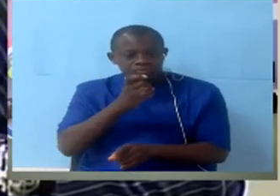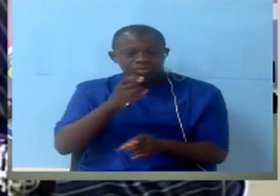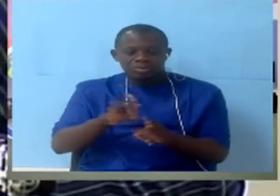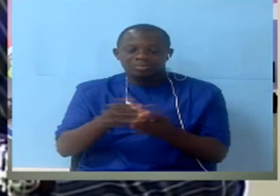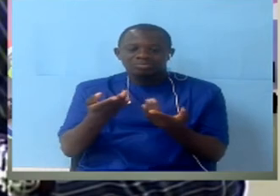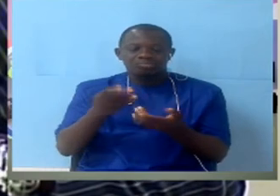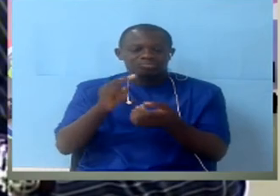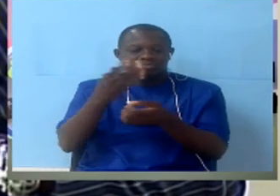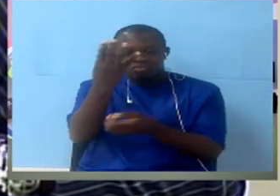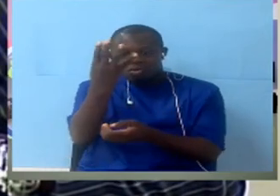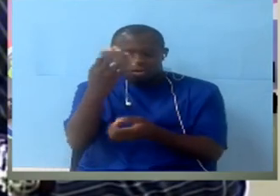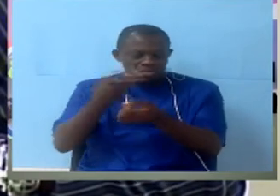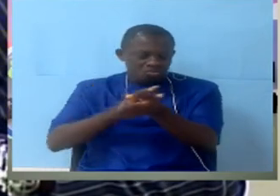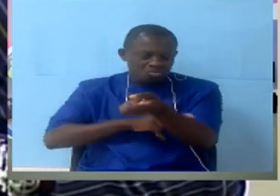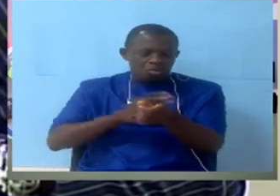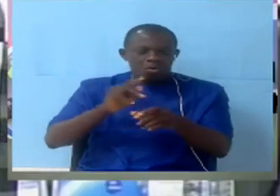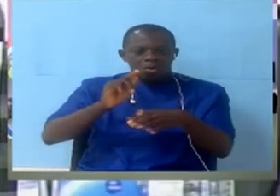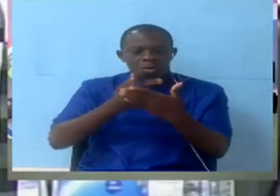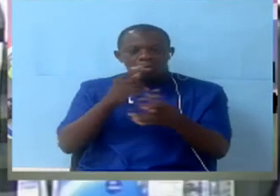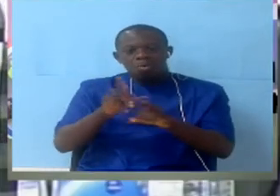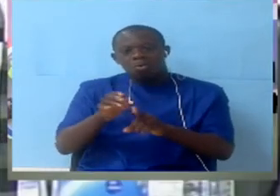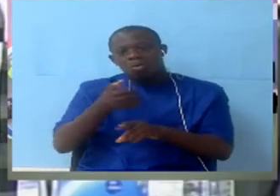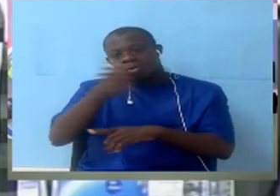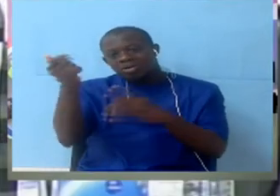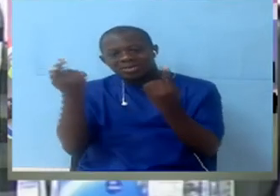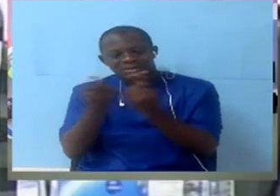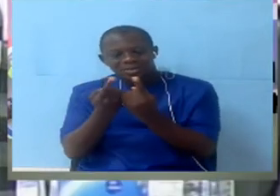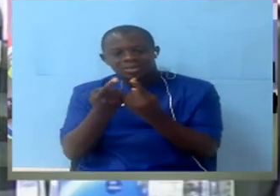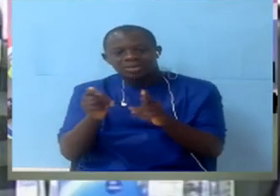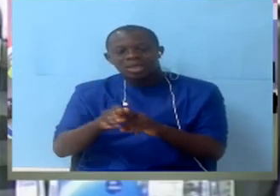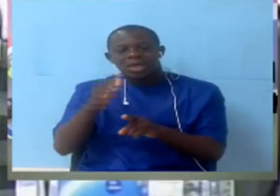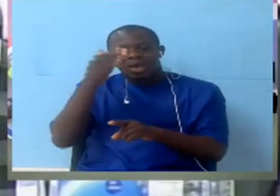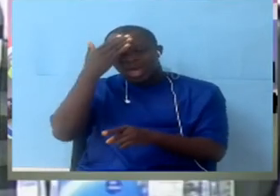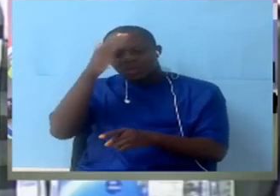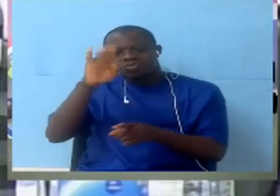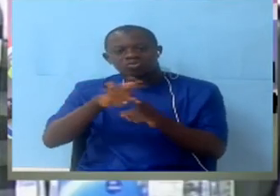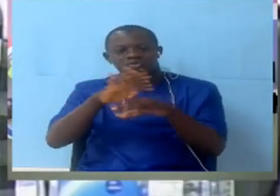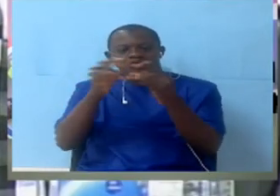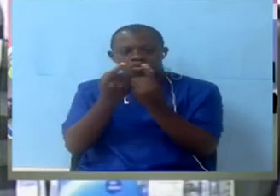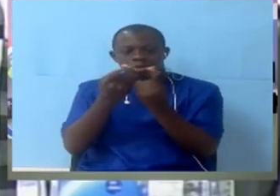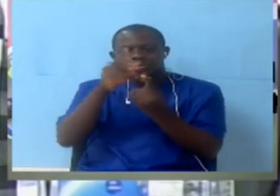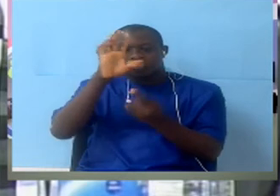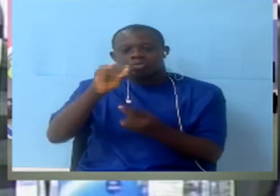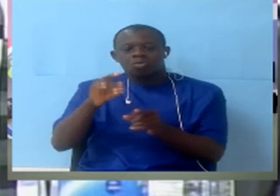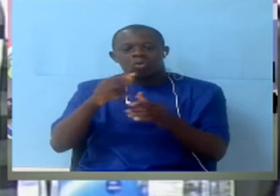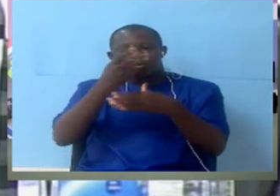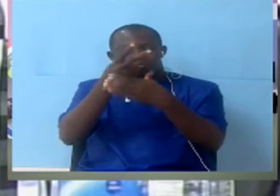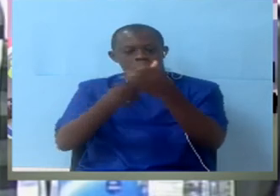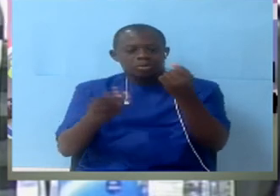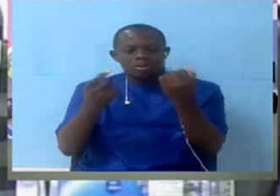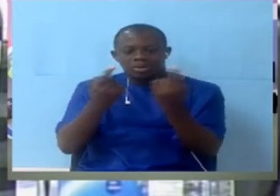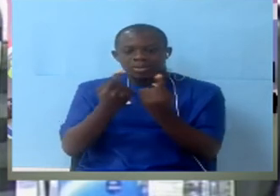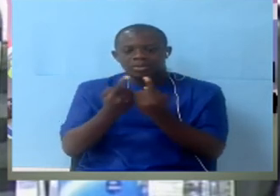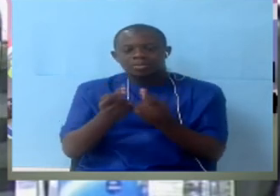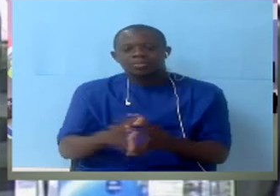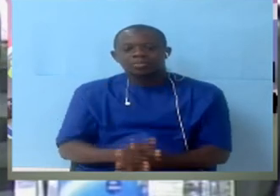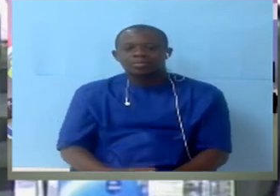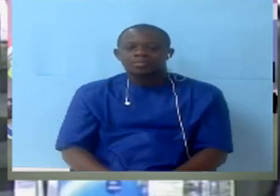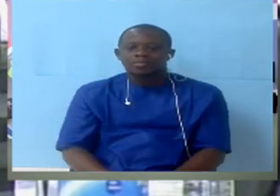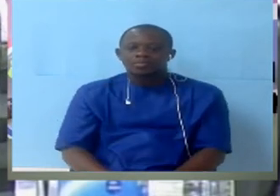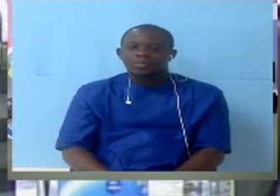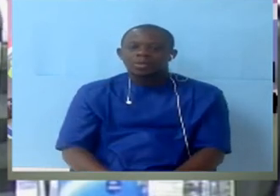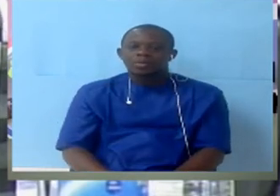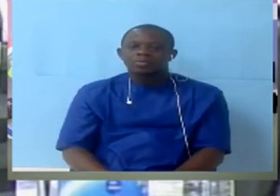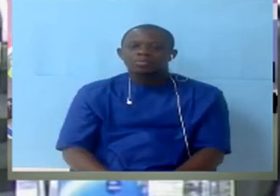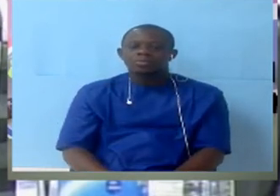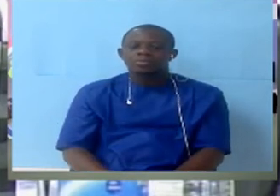desertion, or was it for both? For ibe baila mena wala nyindika osa jol ni yeman di banfo ibe baila menkan ma wala nyindiko desertion wala yira du ko fil